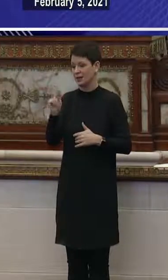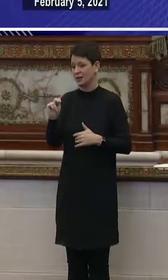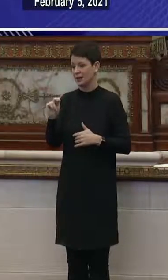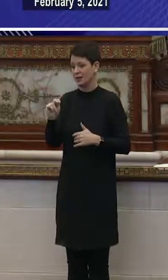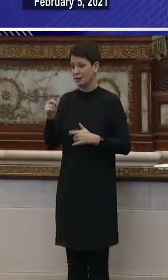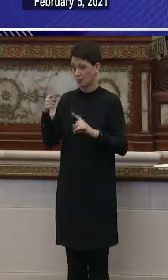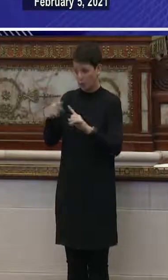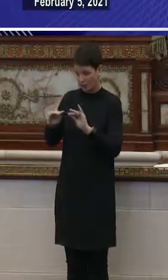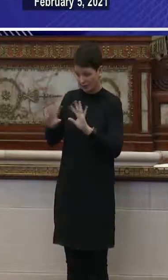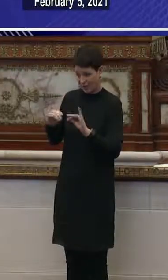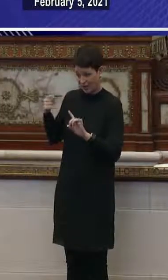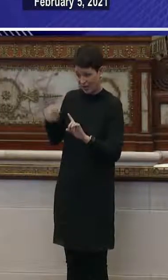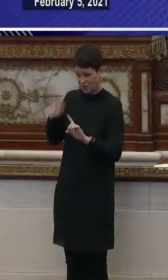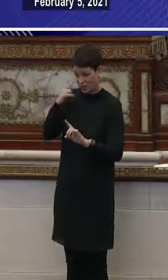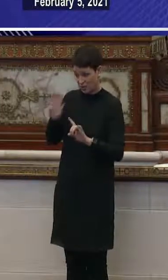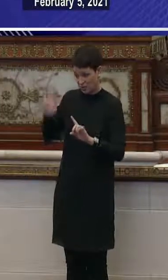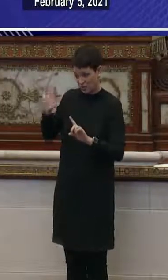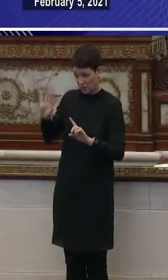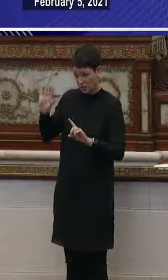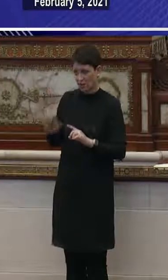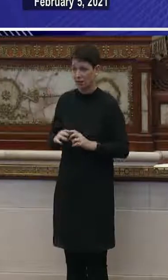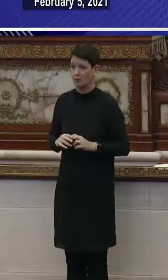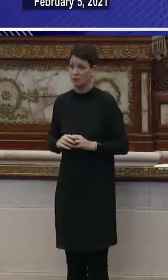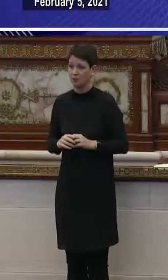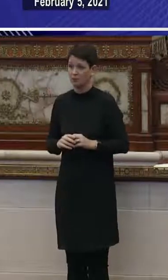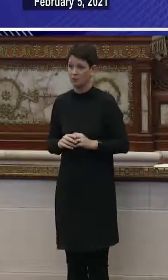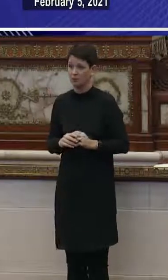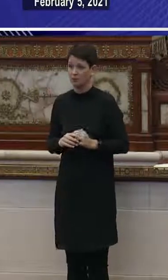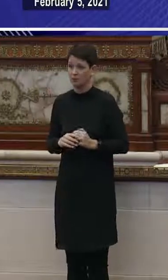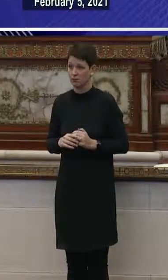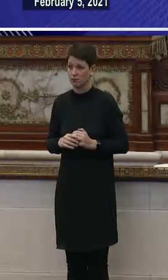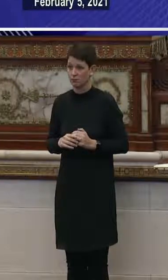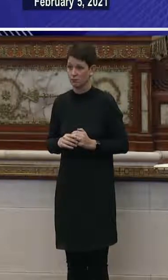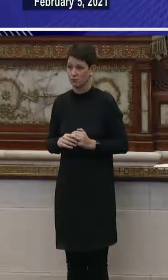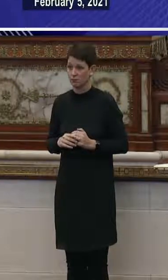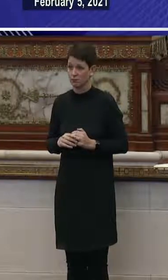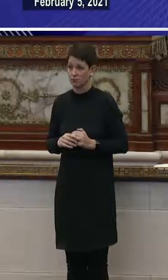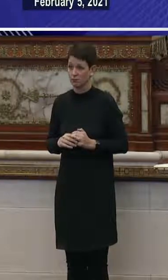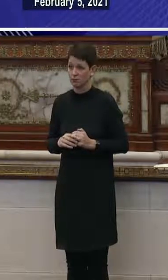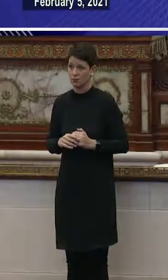you have a point? I saw your hand was raised around this matter.